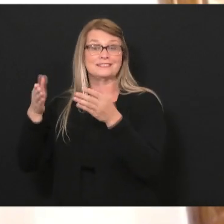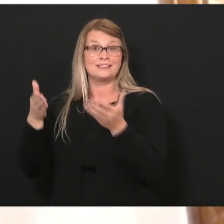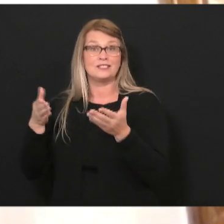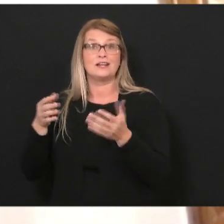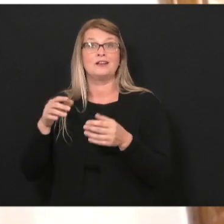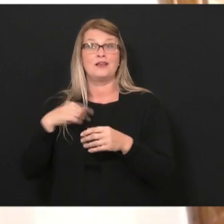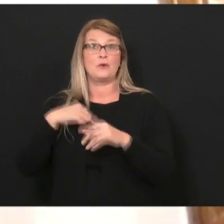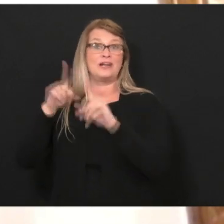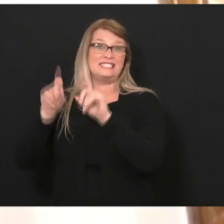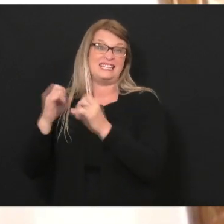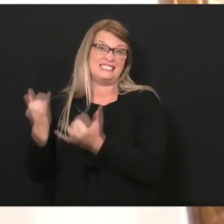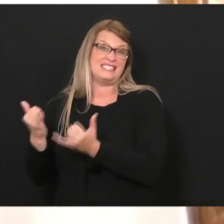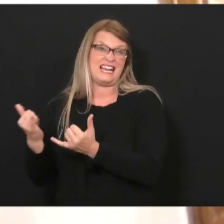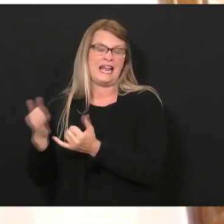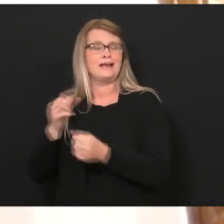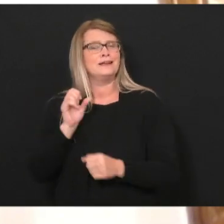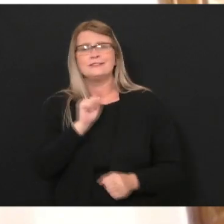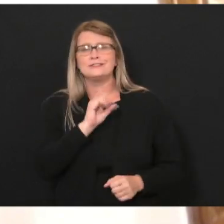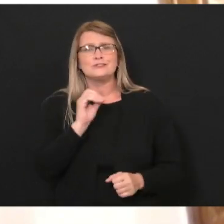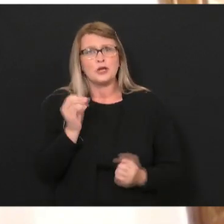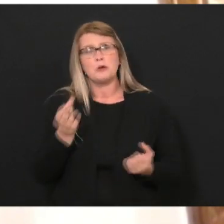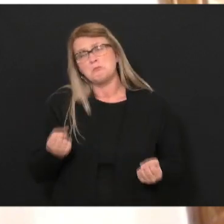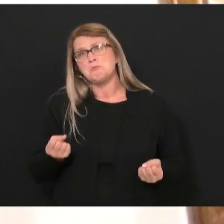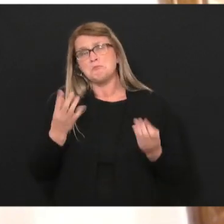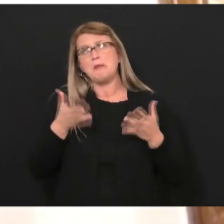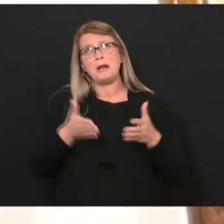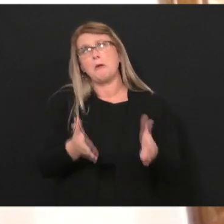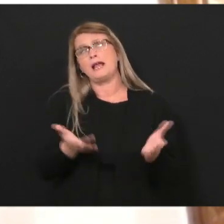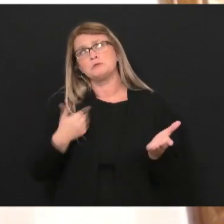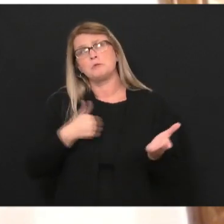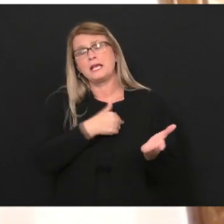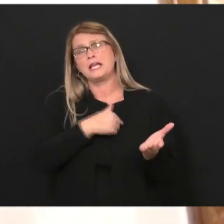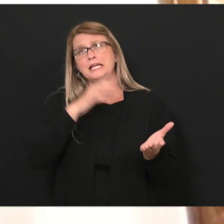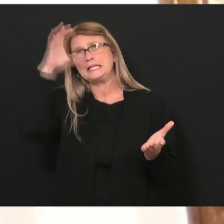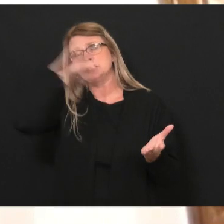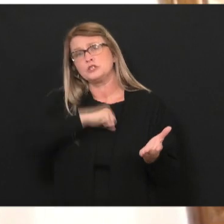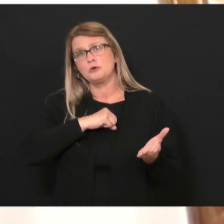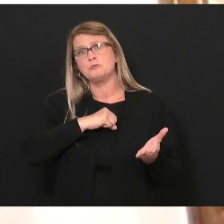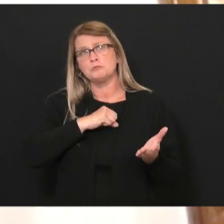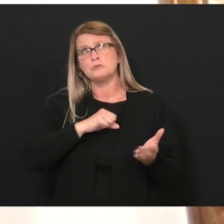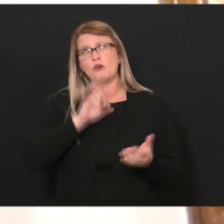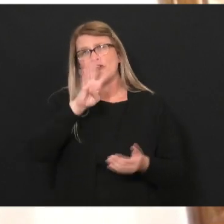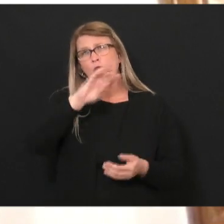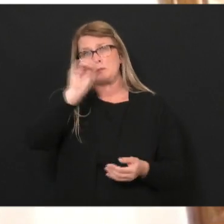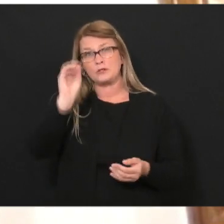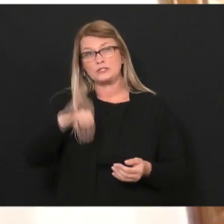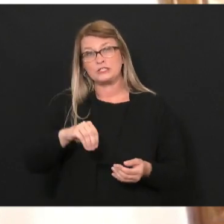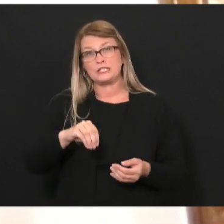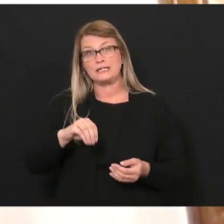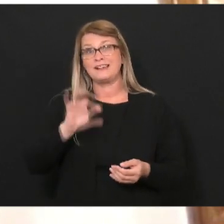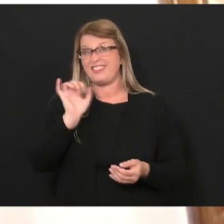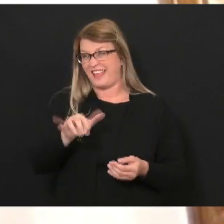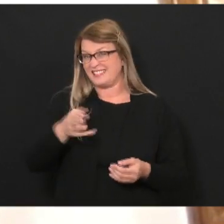people that we're testing today. So in many ways, we presume that the 4% actually is a